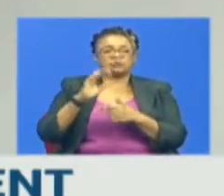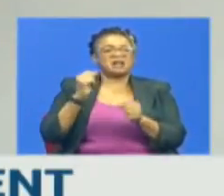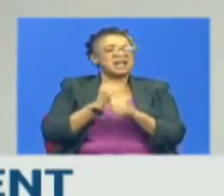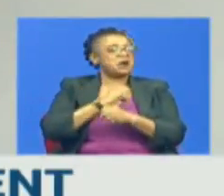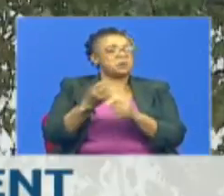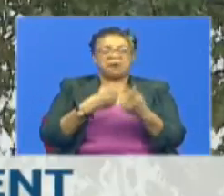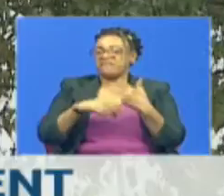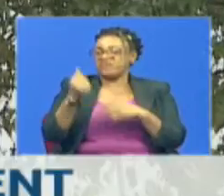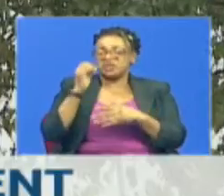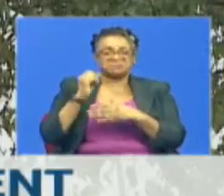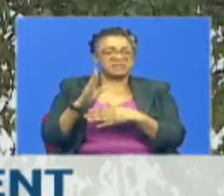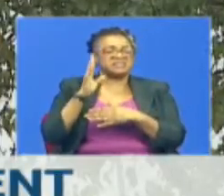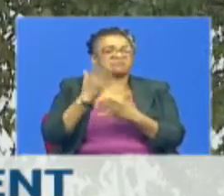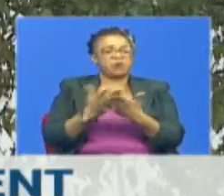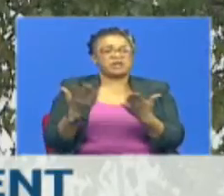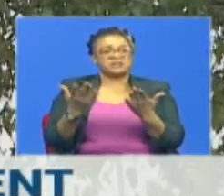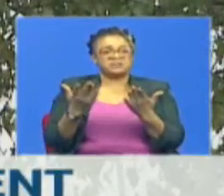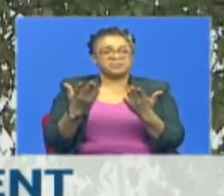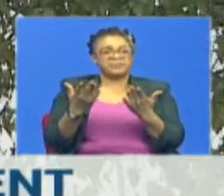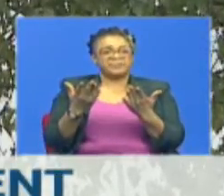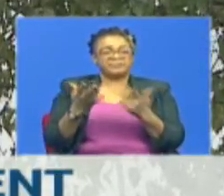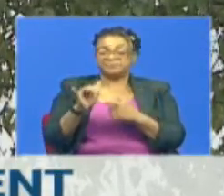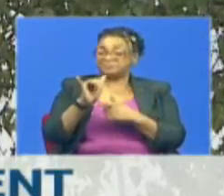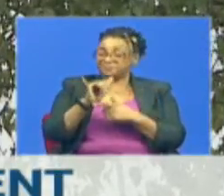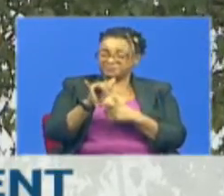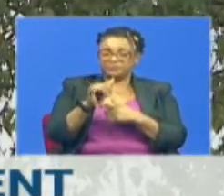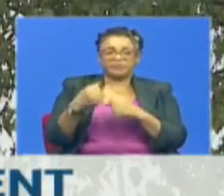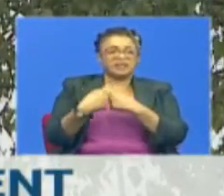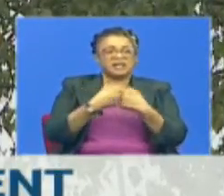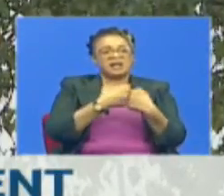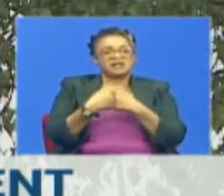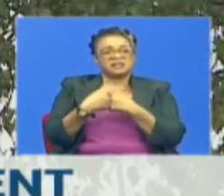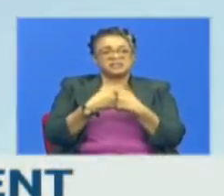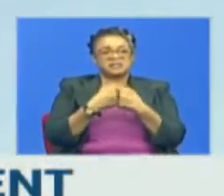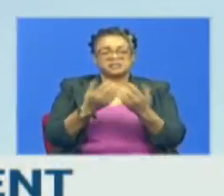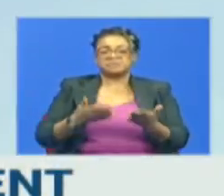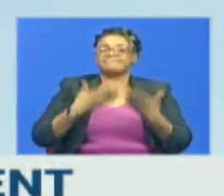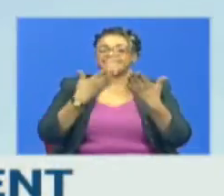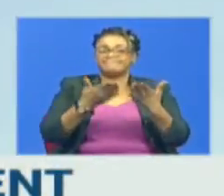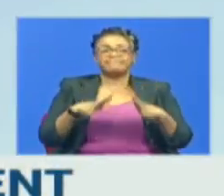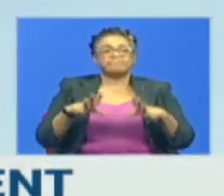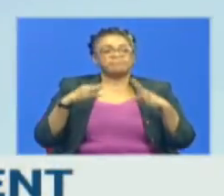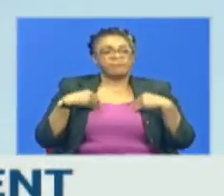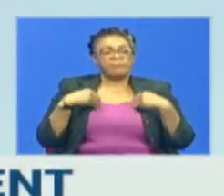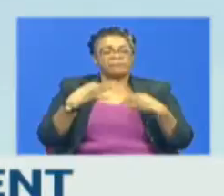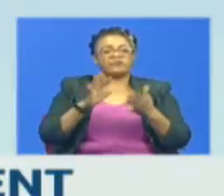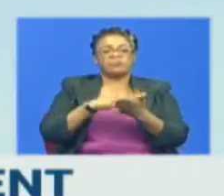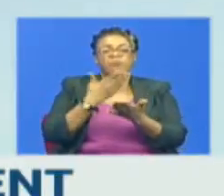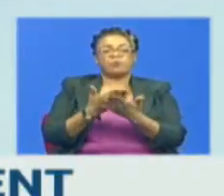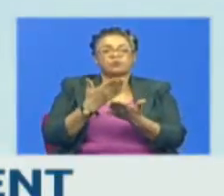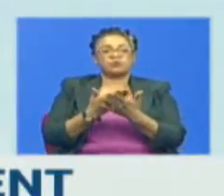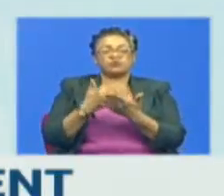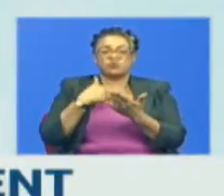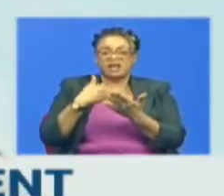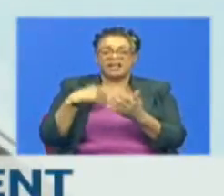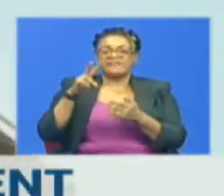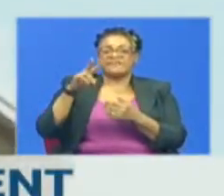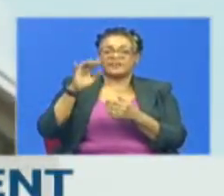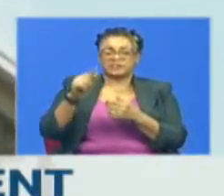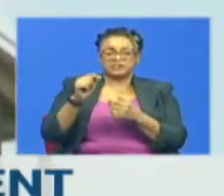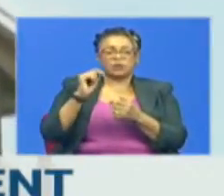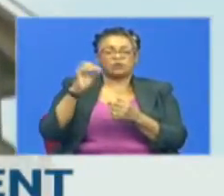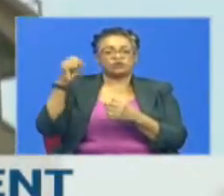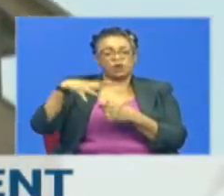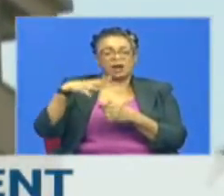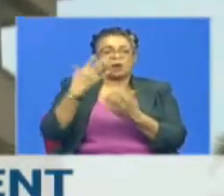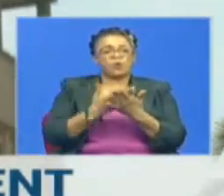expensive products. The stakeholders are also challenging the retabling and adoption of the proposal to impose VAT on solar equipment,